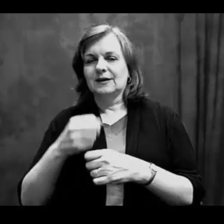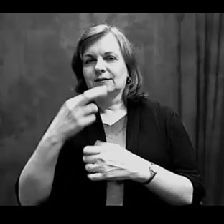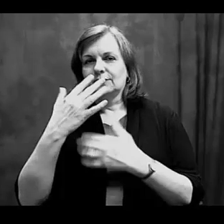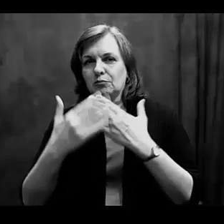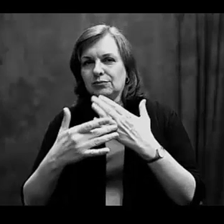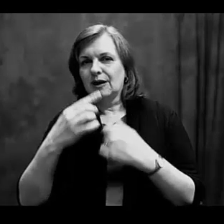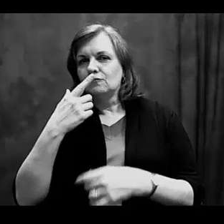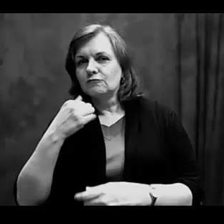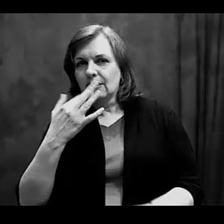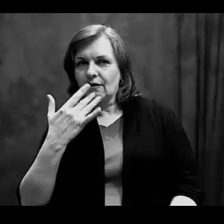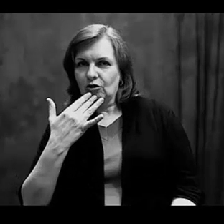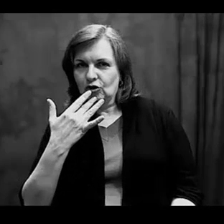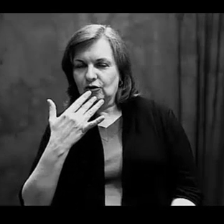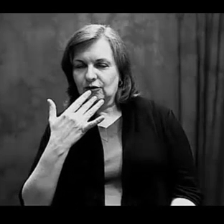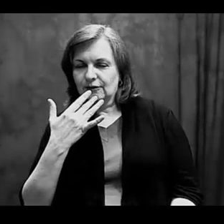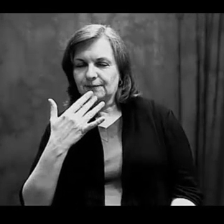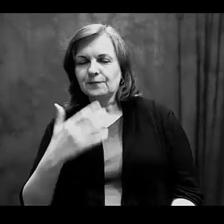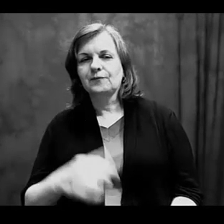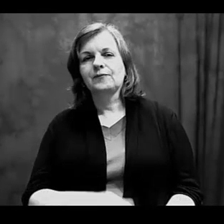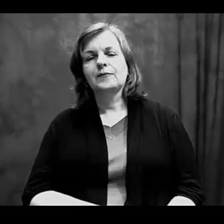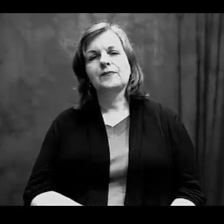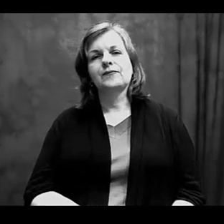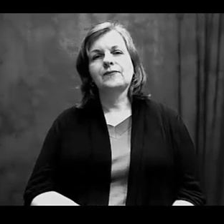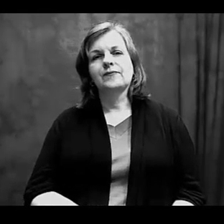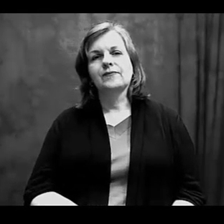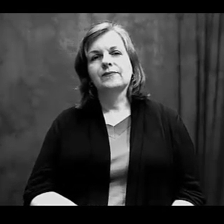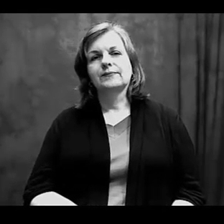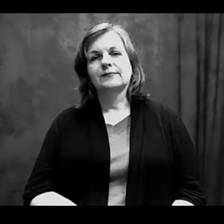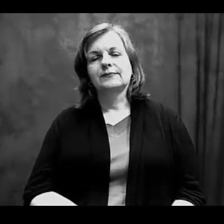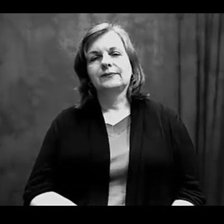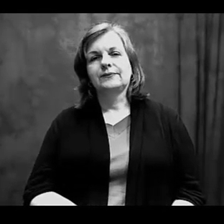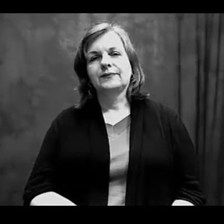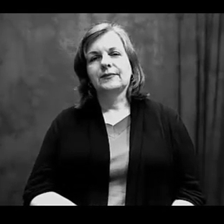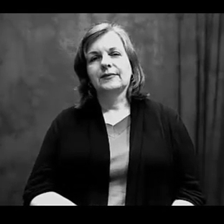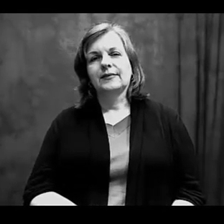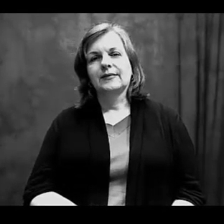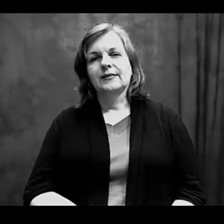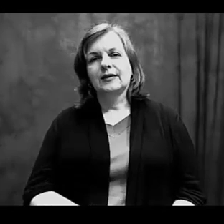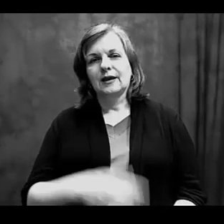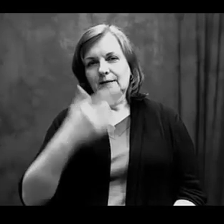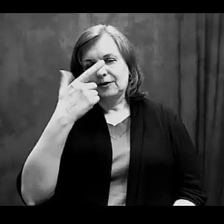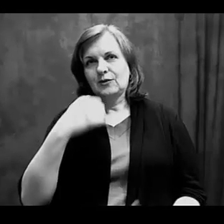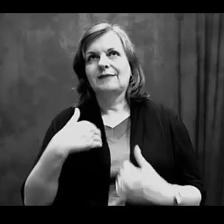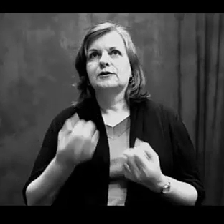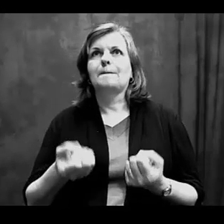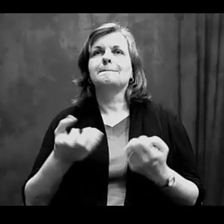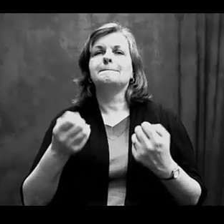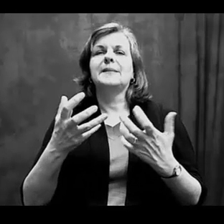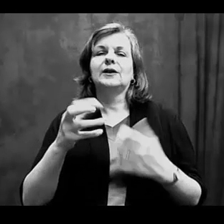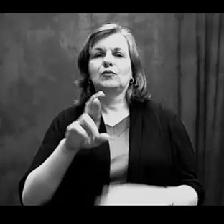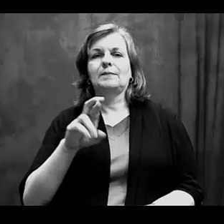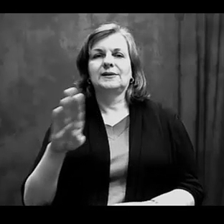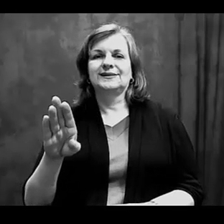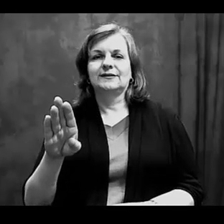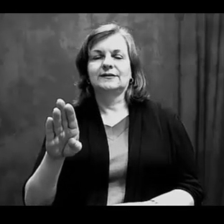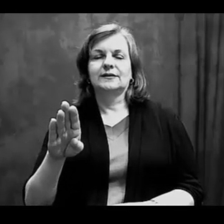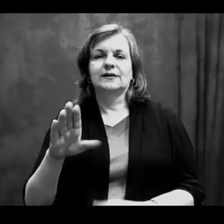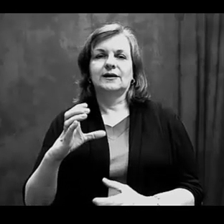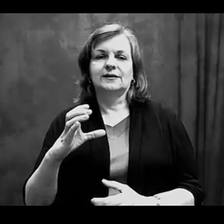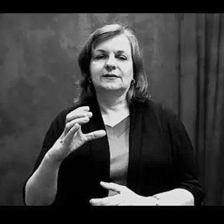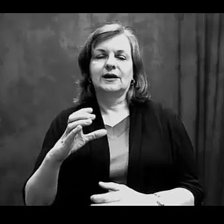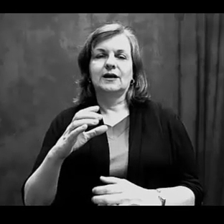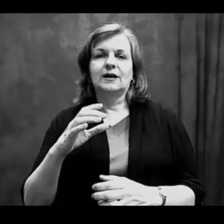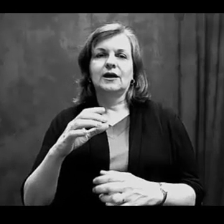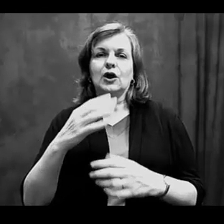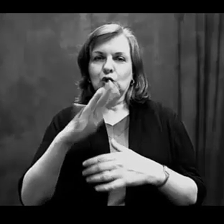about before. Iron is what makes your blood red, so that's the red blood cell. And then